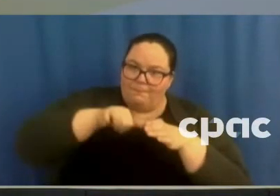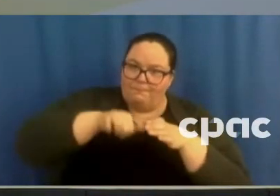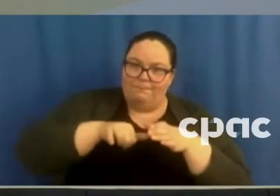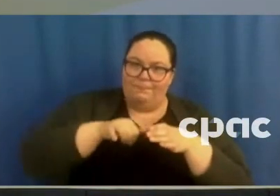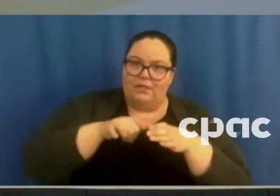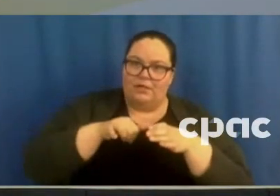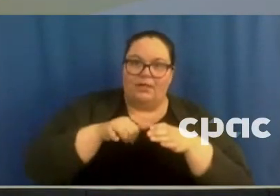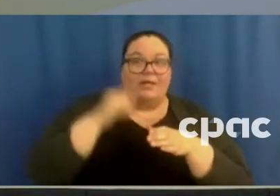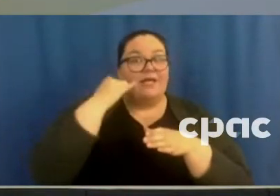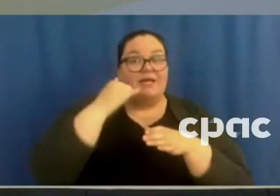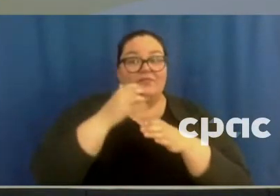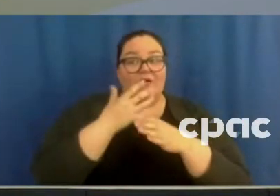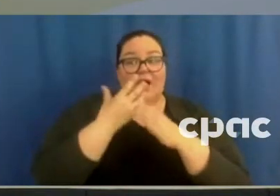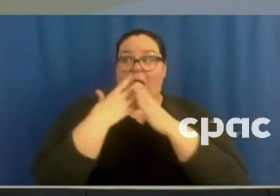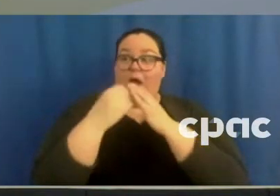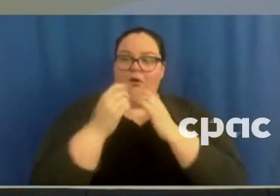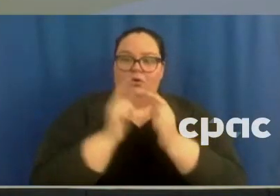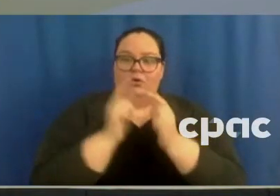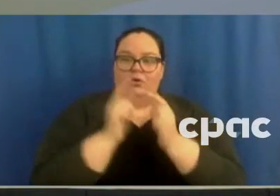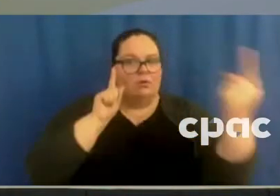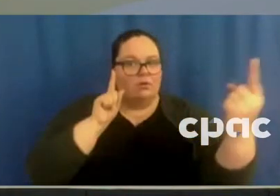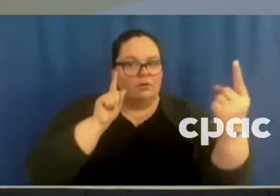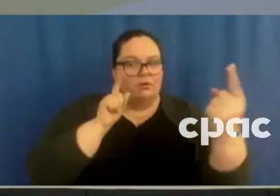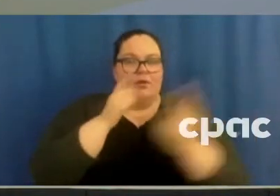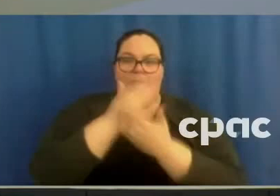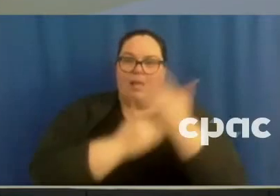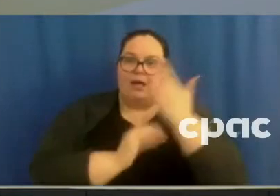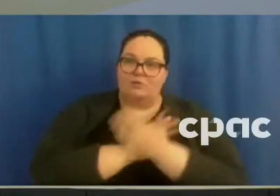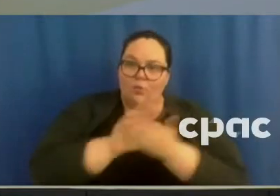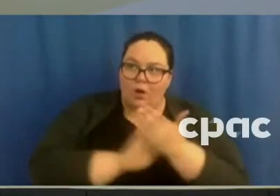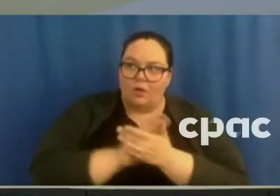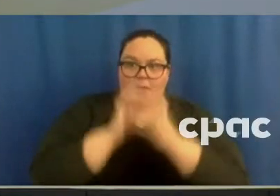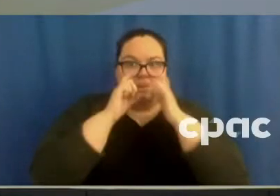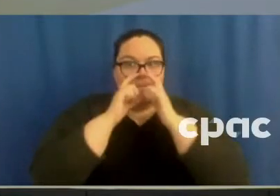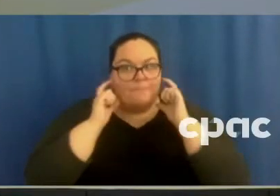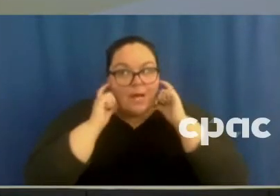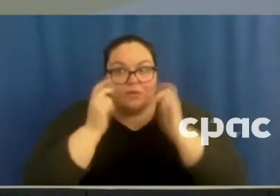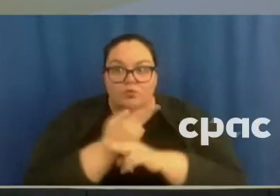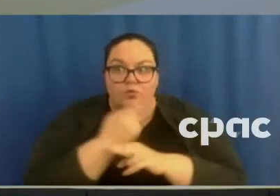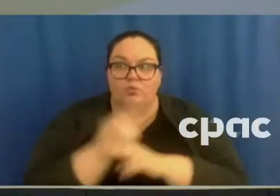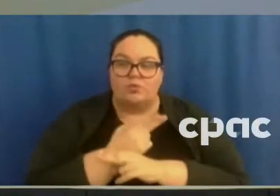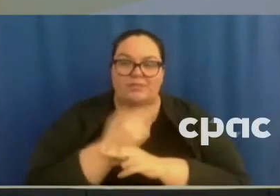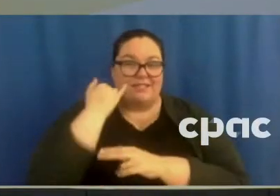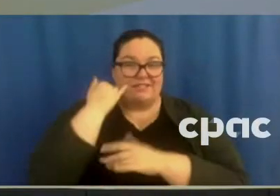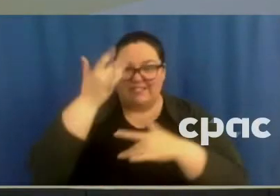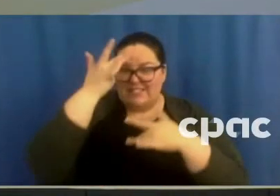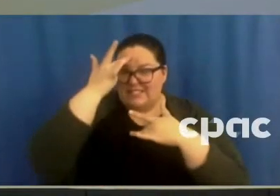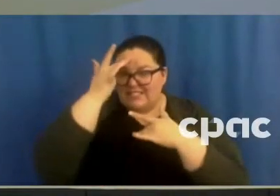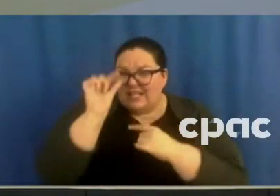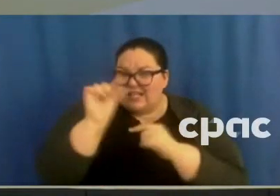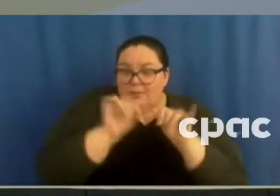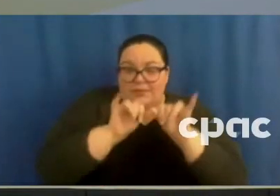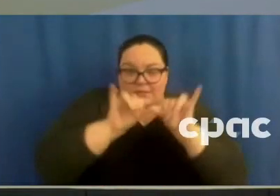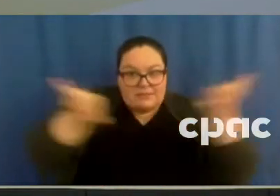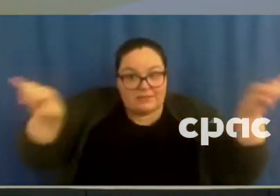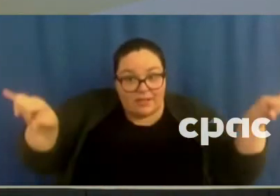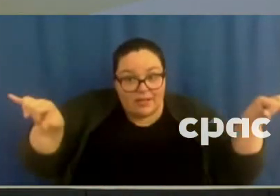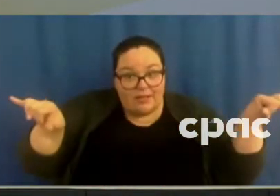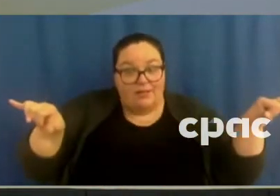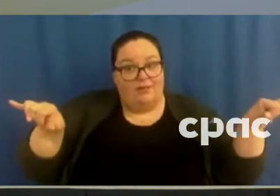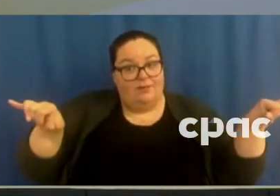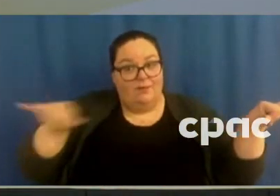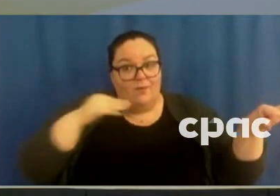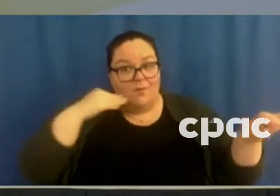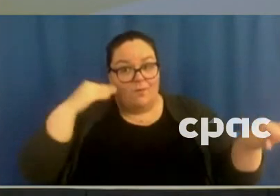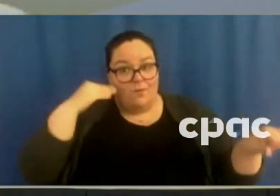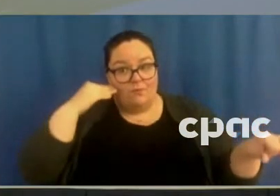people outside our household, wash our hands often, wear a mask in public spaces, stay home from work if we are not feeling well, avoid